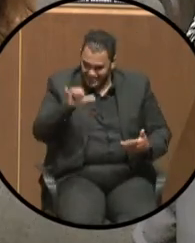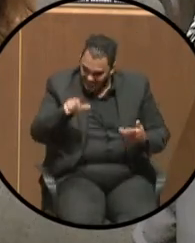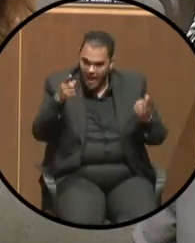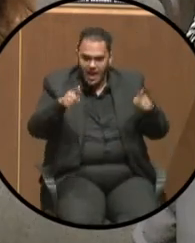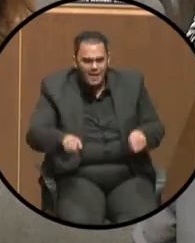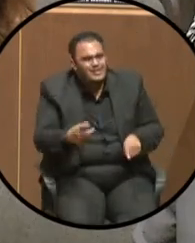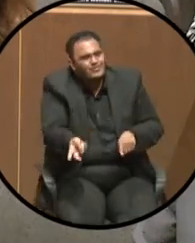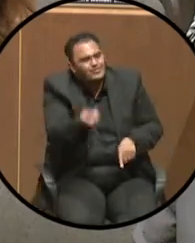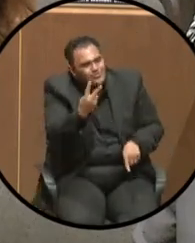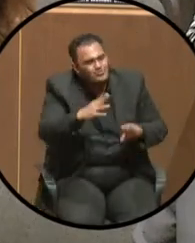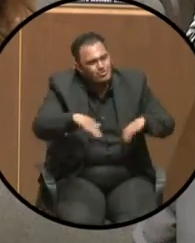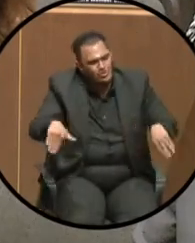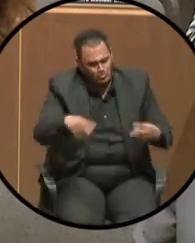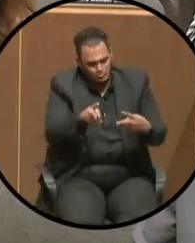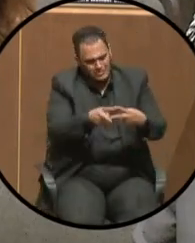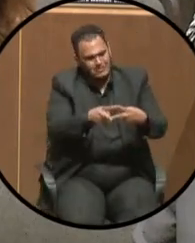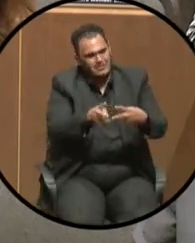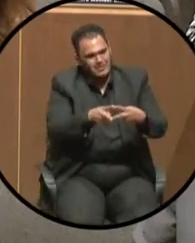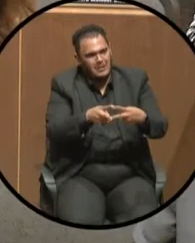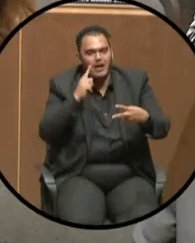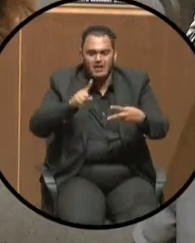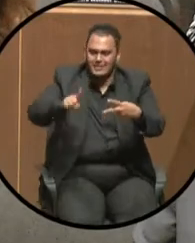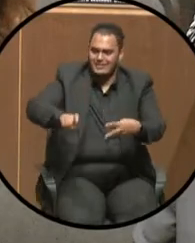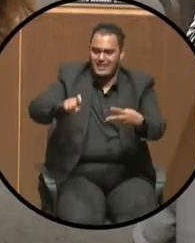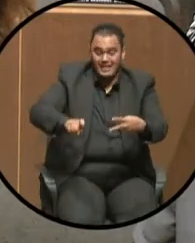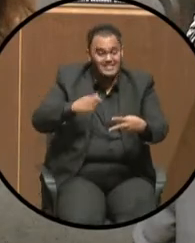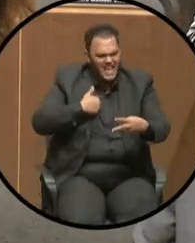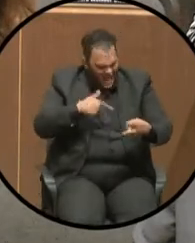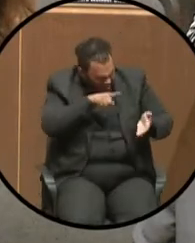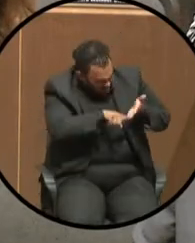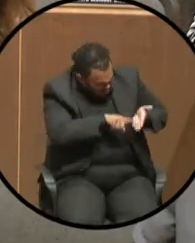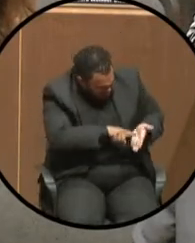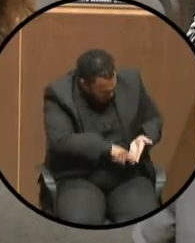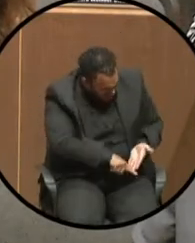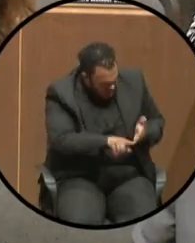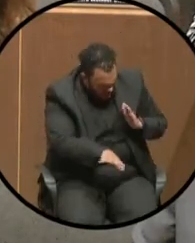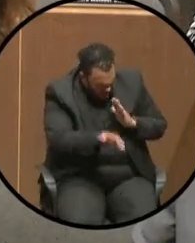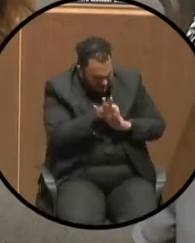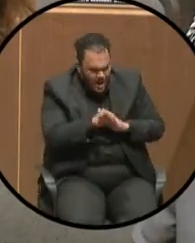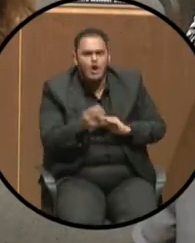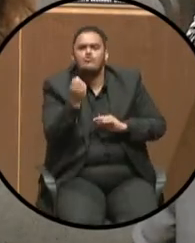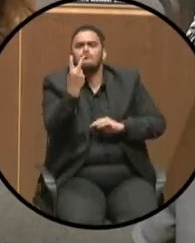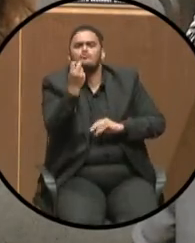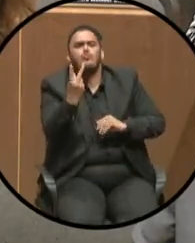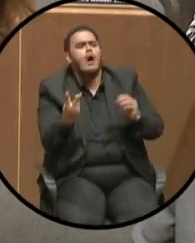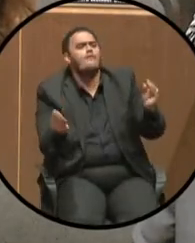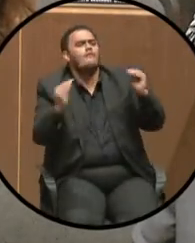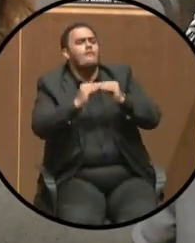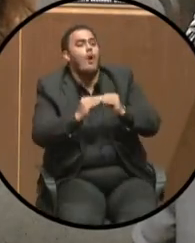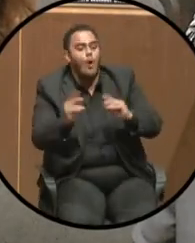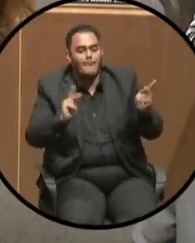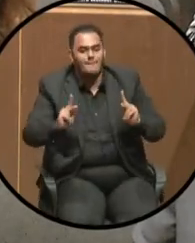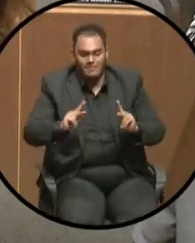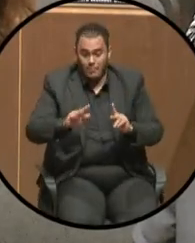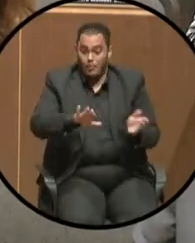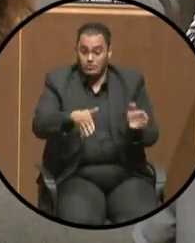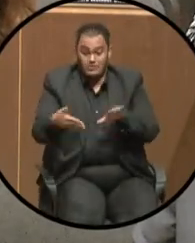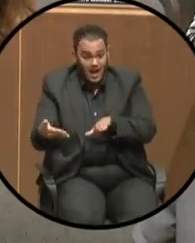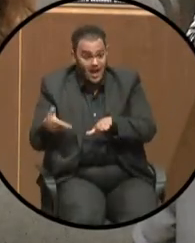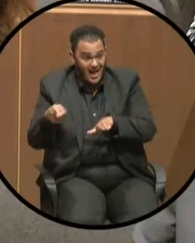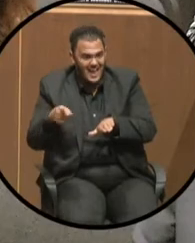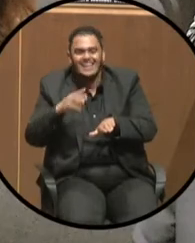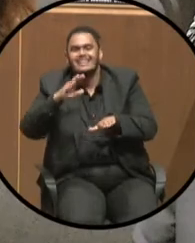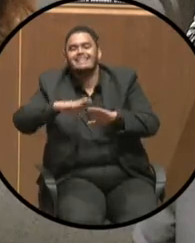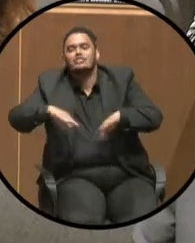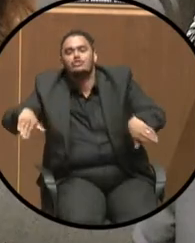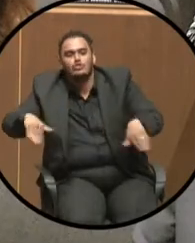own research on the CDC's VAERS system and found 12 more deaths due to COVID-19 vaccine in children ages 12 to